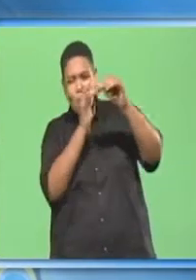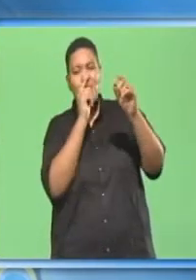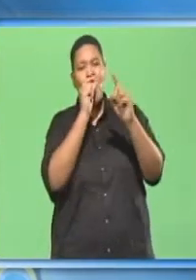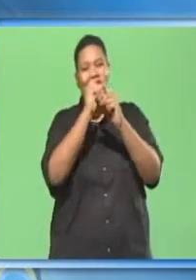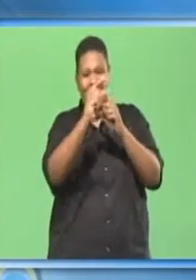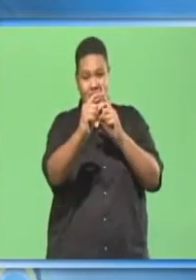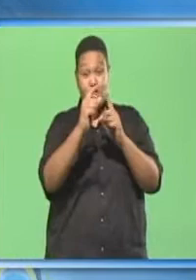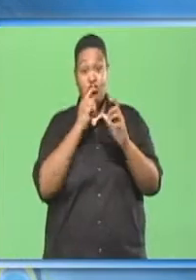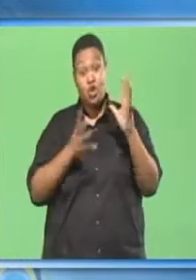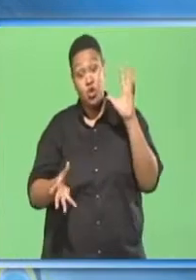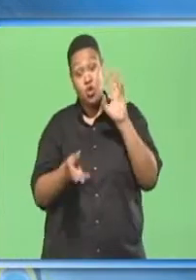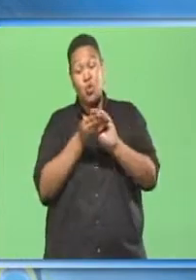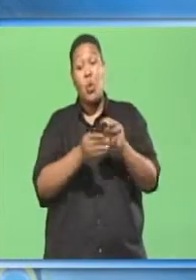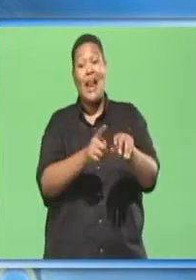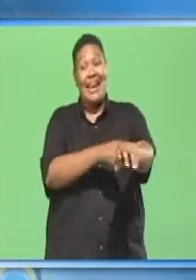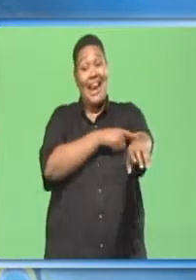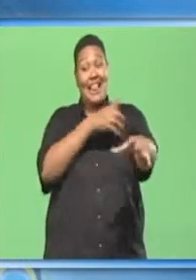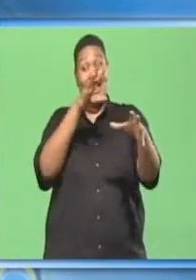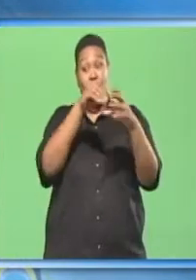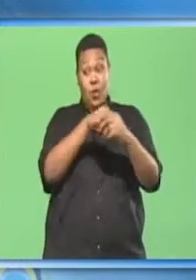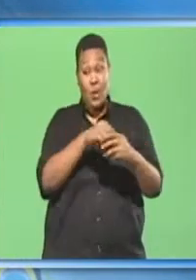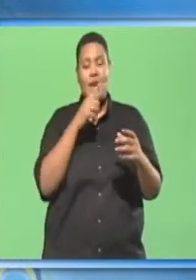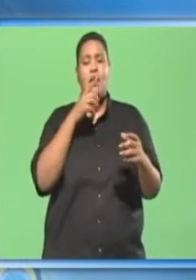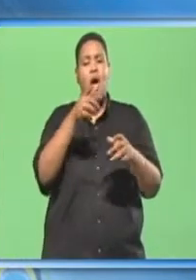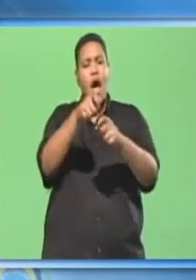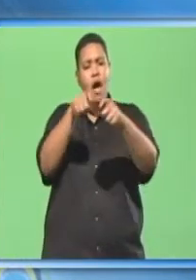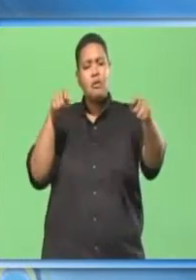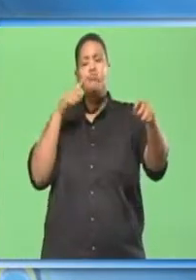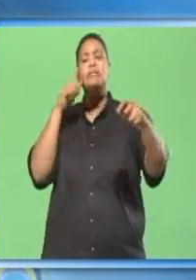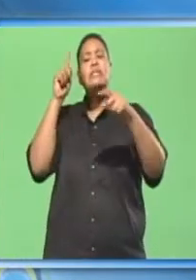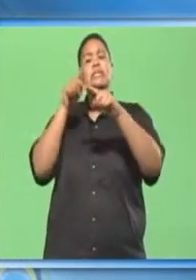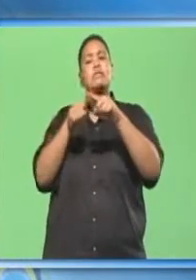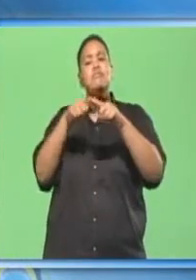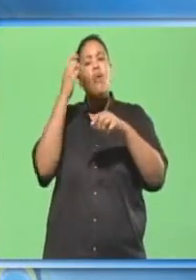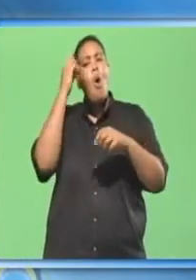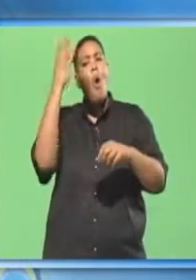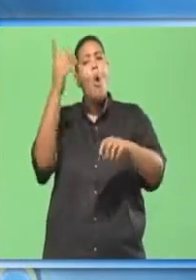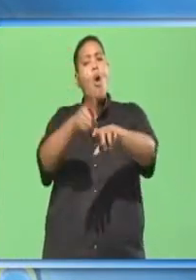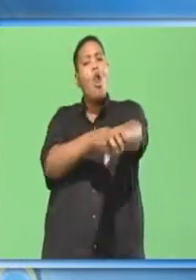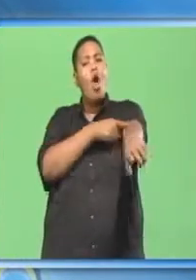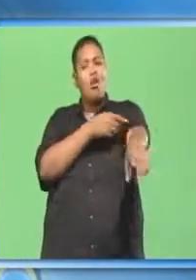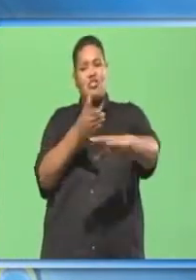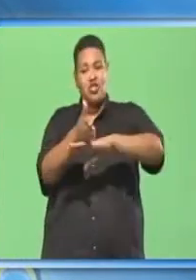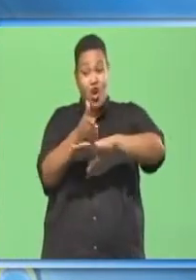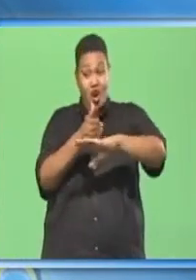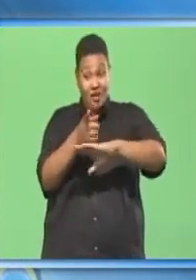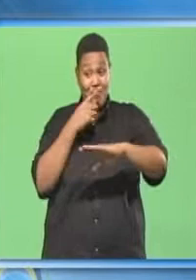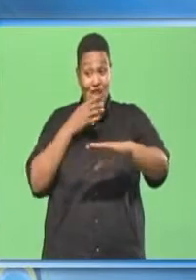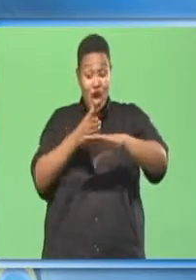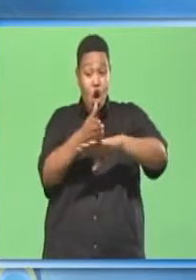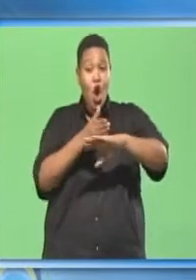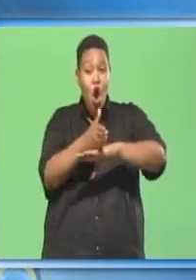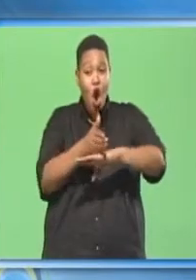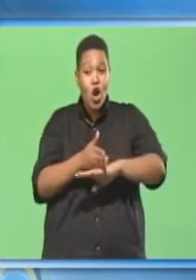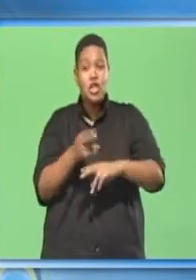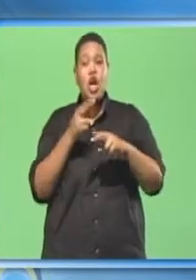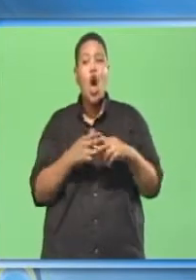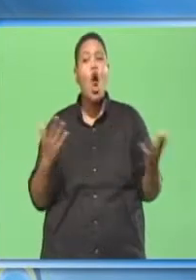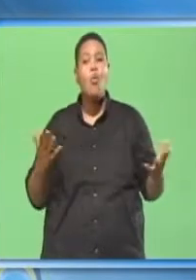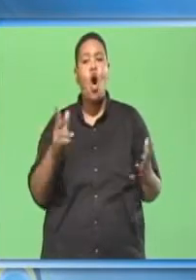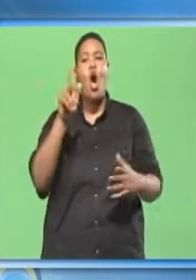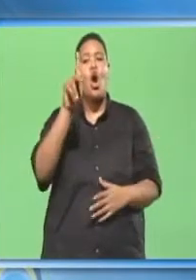length of the blade, excluding the handle, determines the length of the saw. The cut that is made by a saw is called